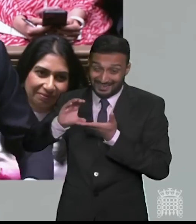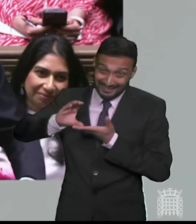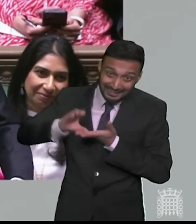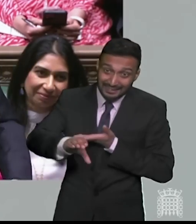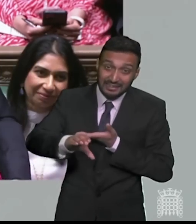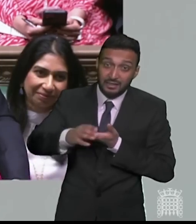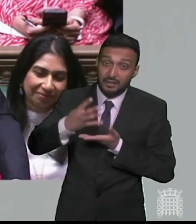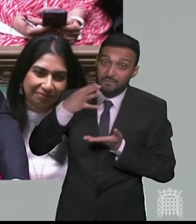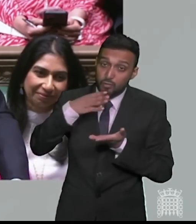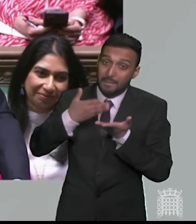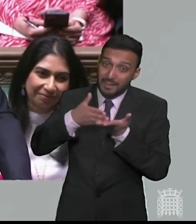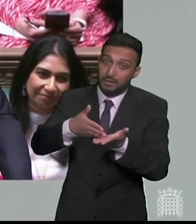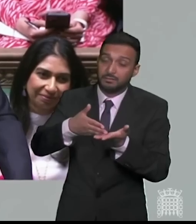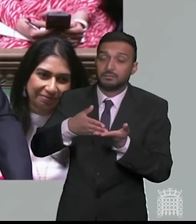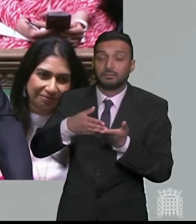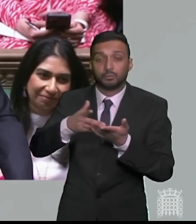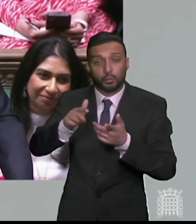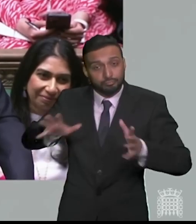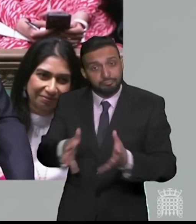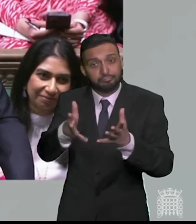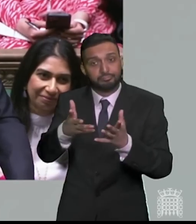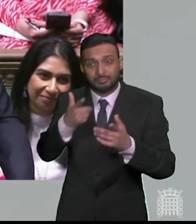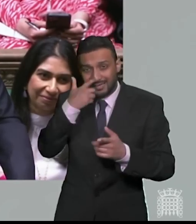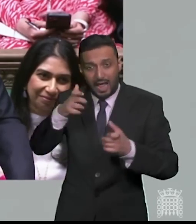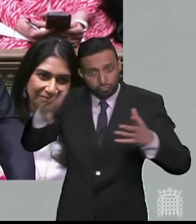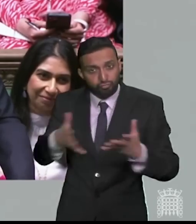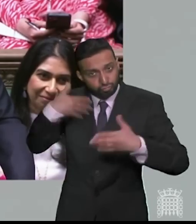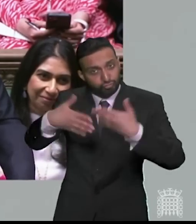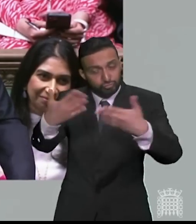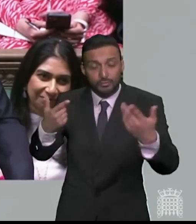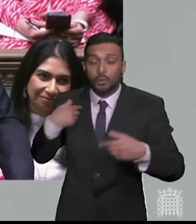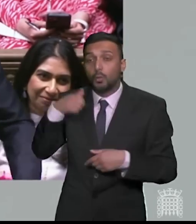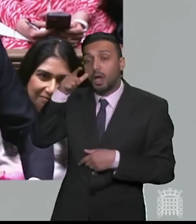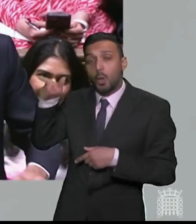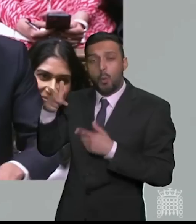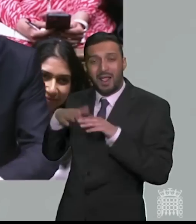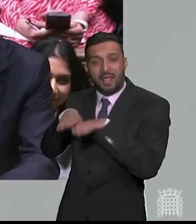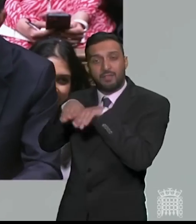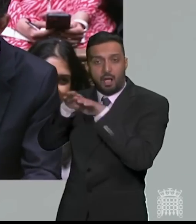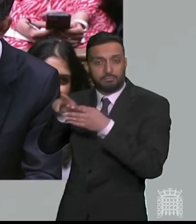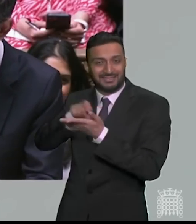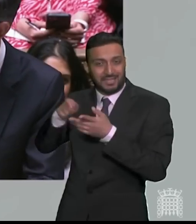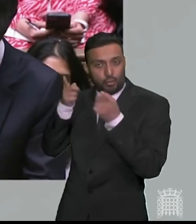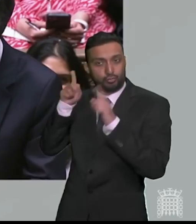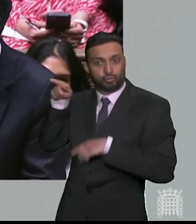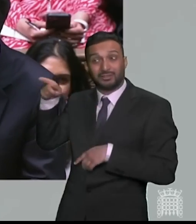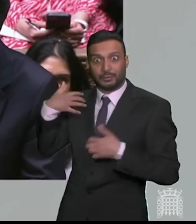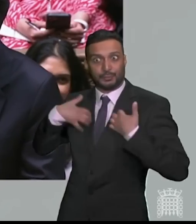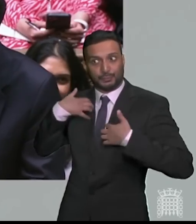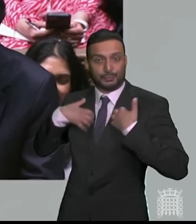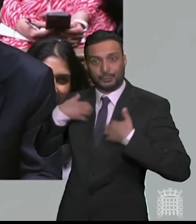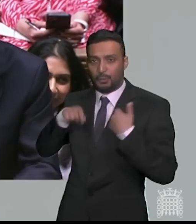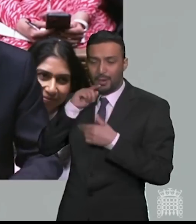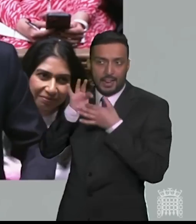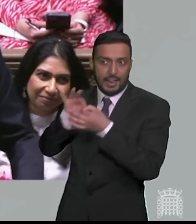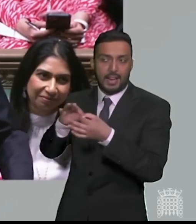can be supported to thrive. And I know my right honourable friend, the Levelling Up Secretary, is looking forward to working with colleagues in Bassett Law to identify